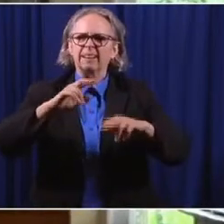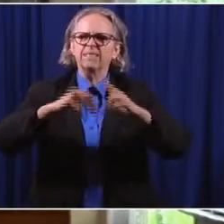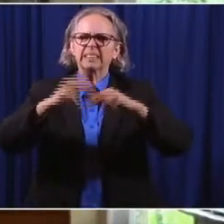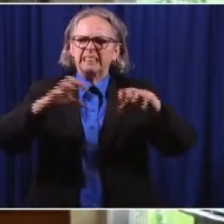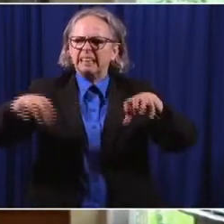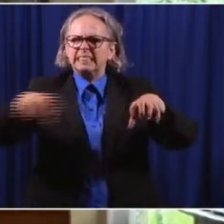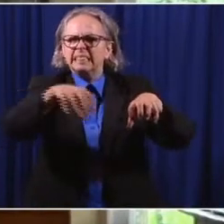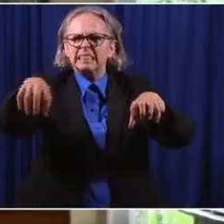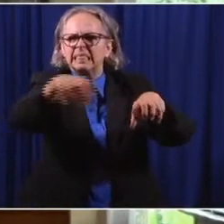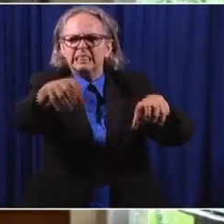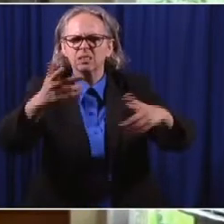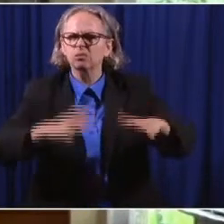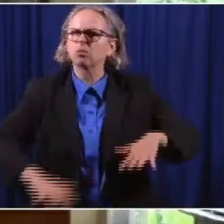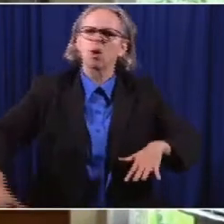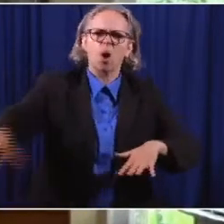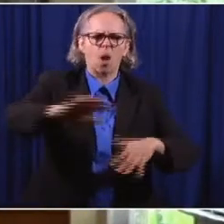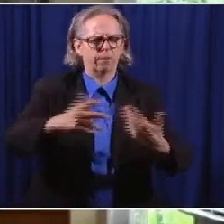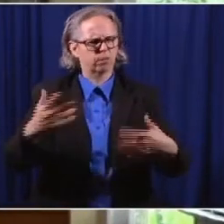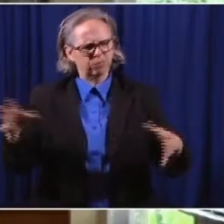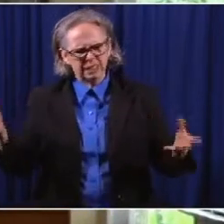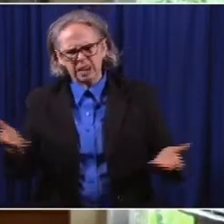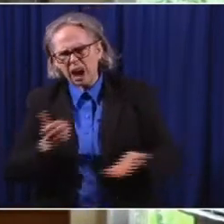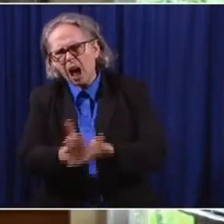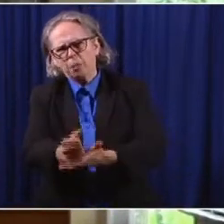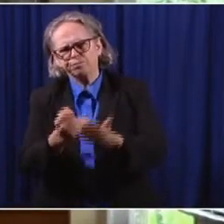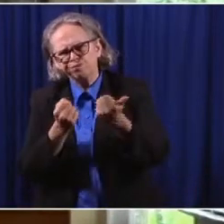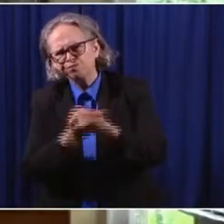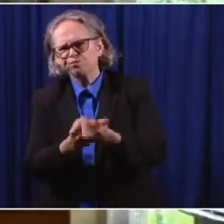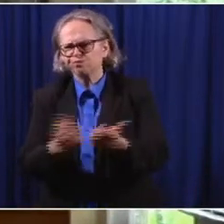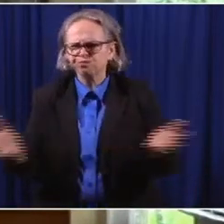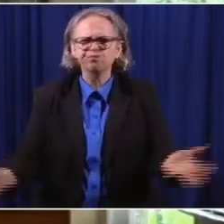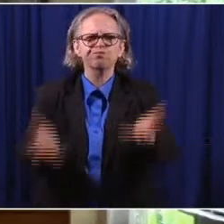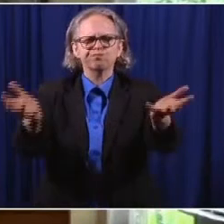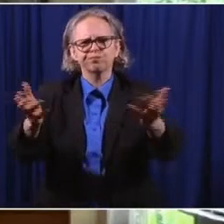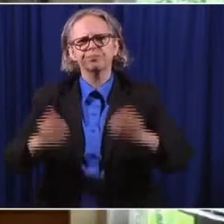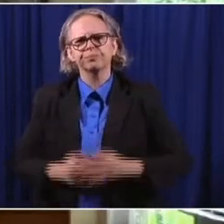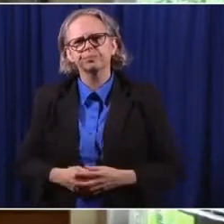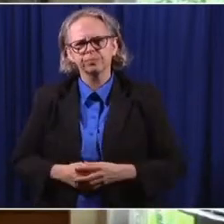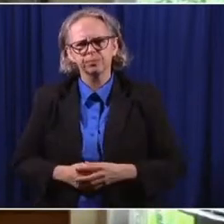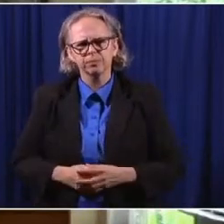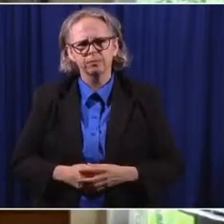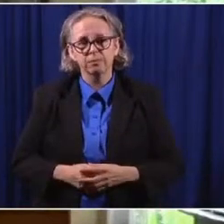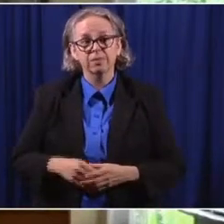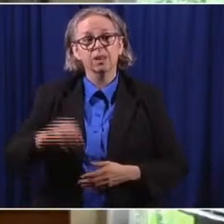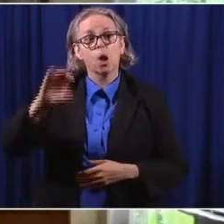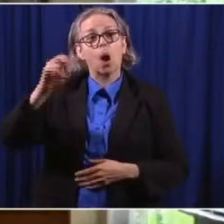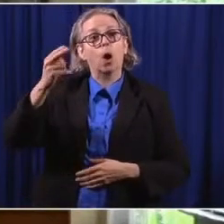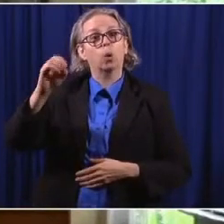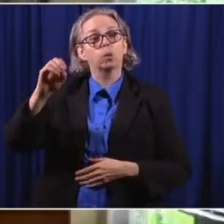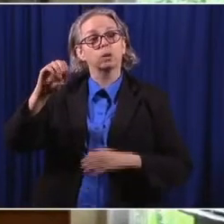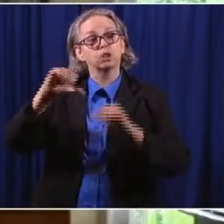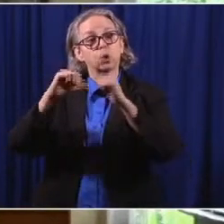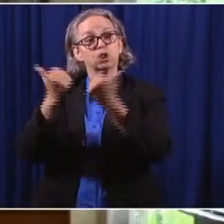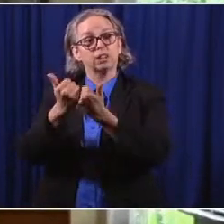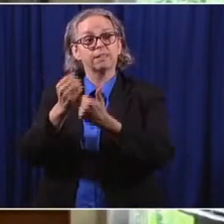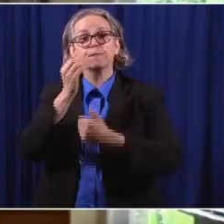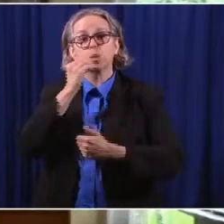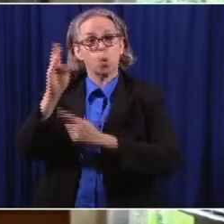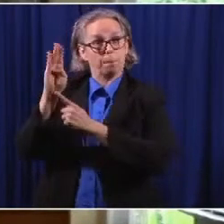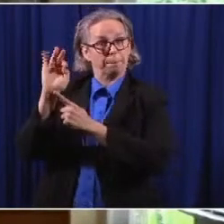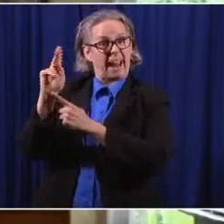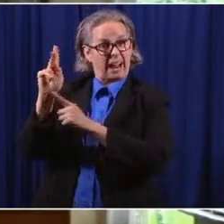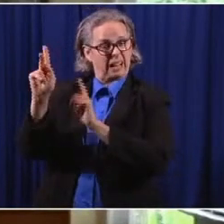fine work. To help, the Ohio Association of Food Banks is recruiting